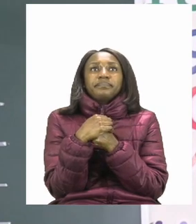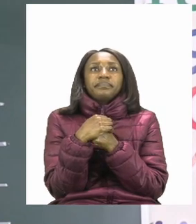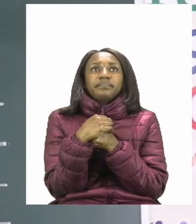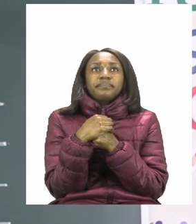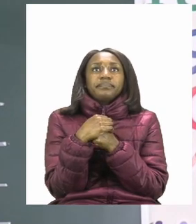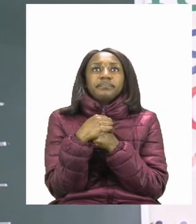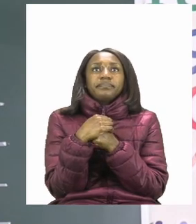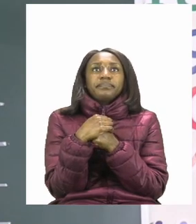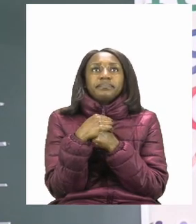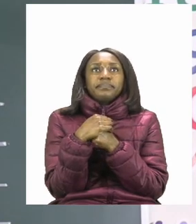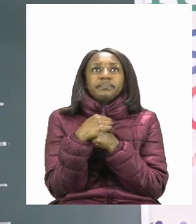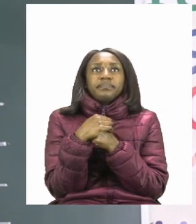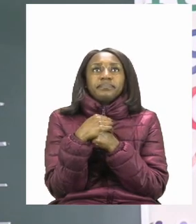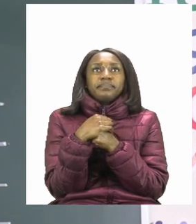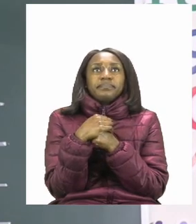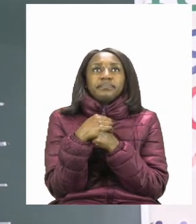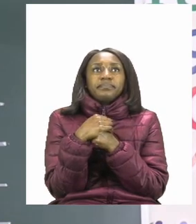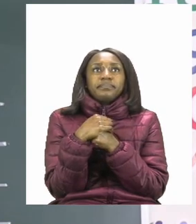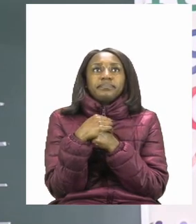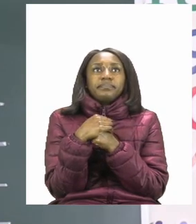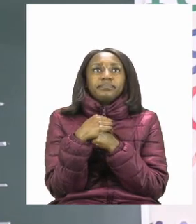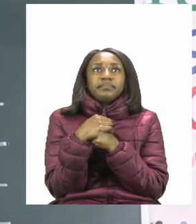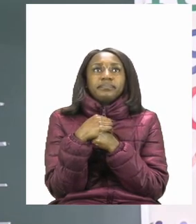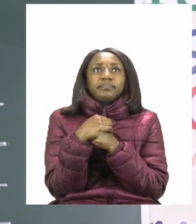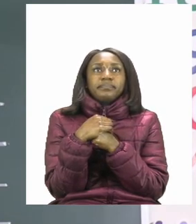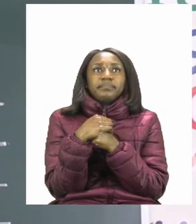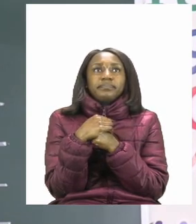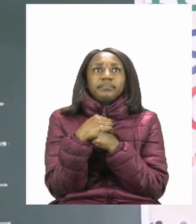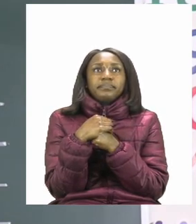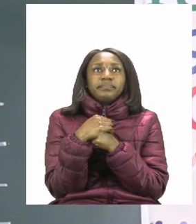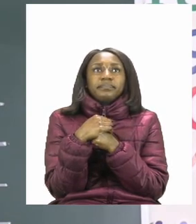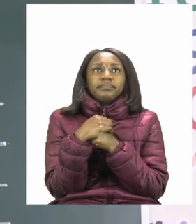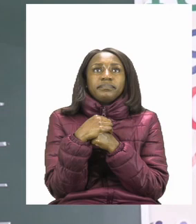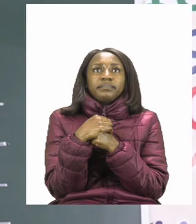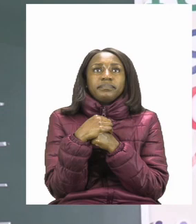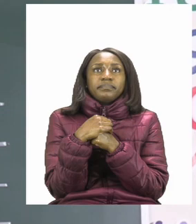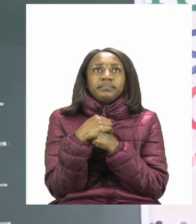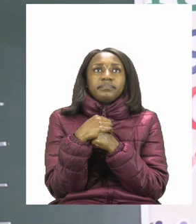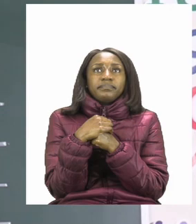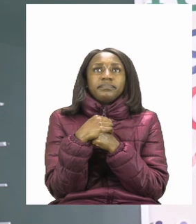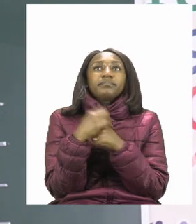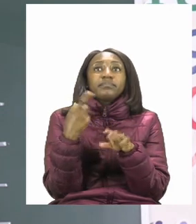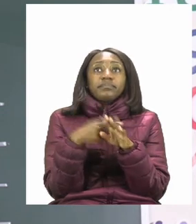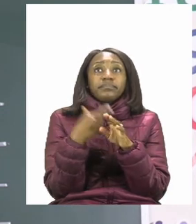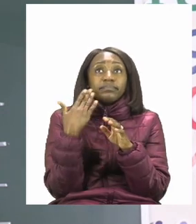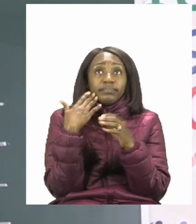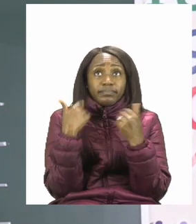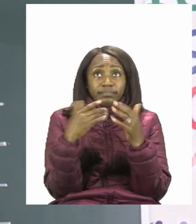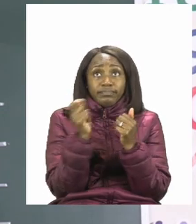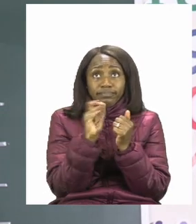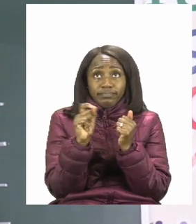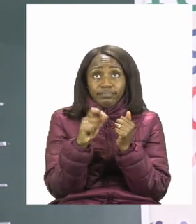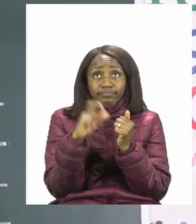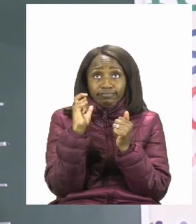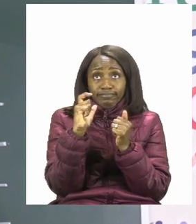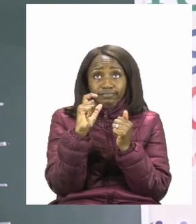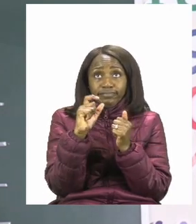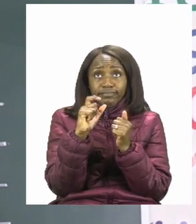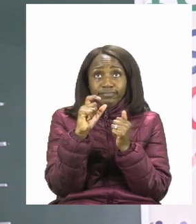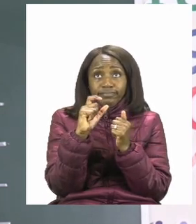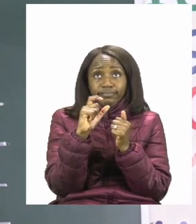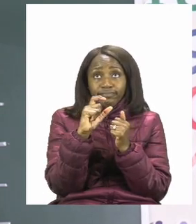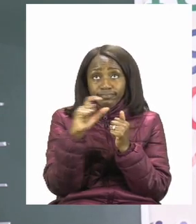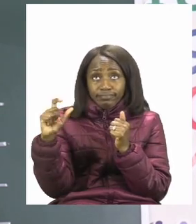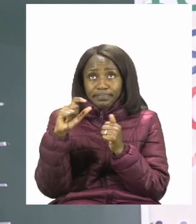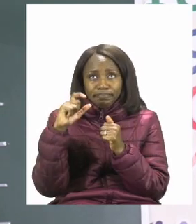and cross it out. Capital letter T for the beginning of the sentence. So